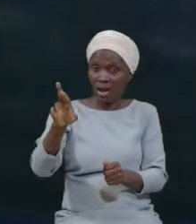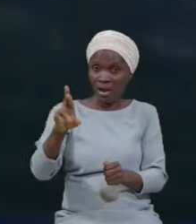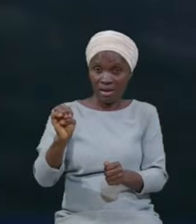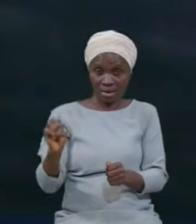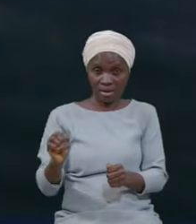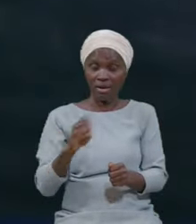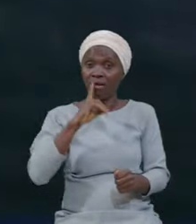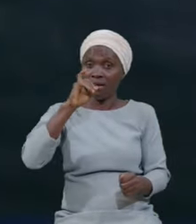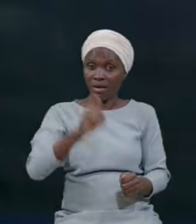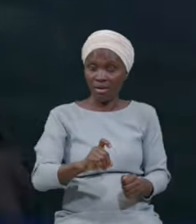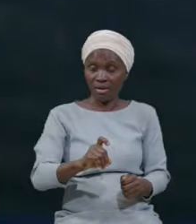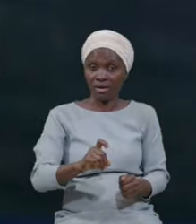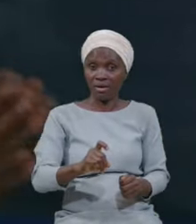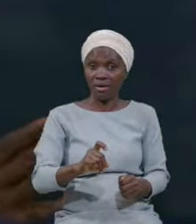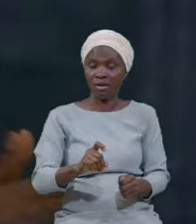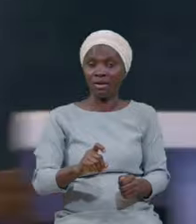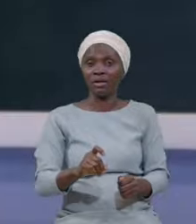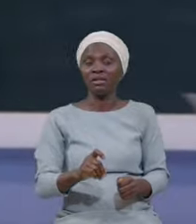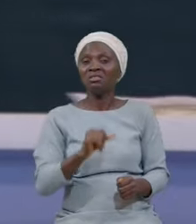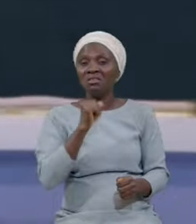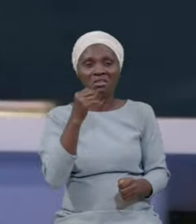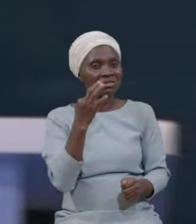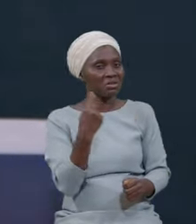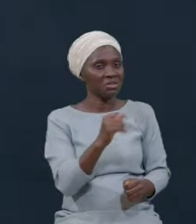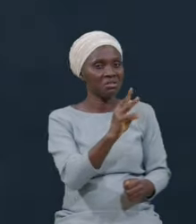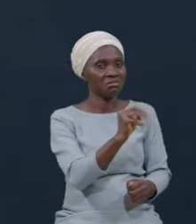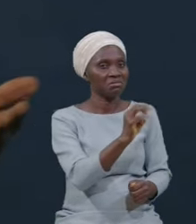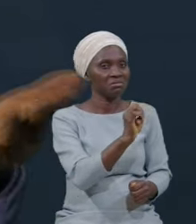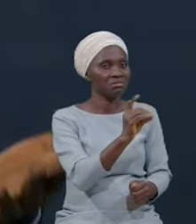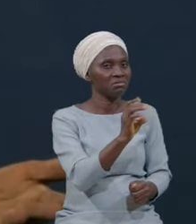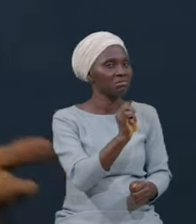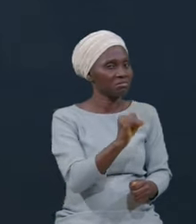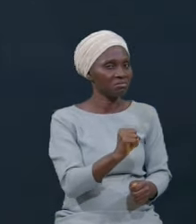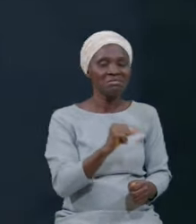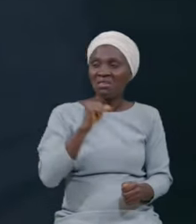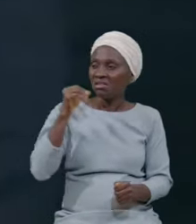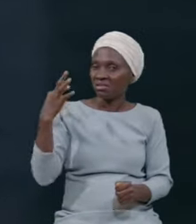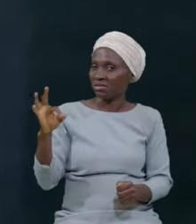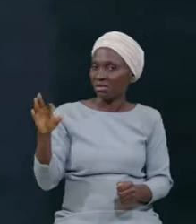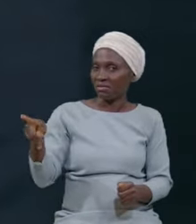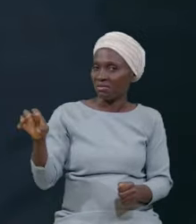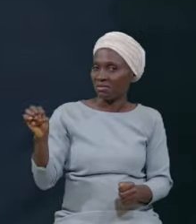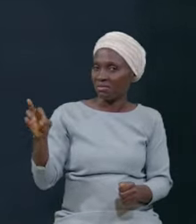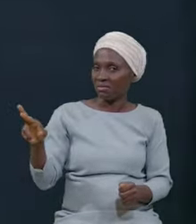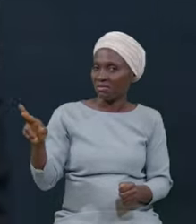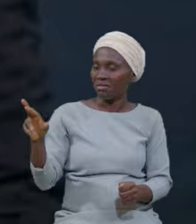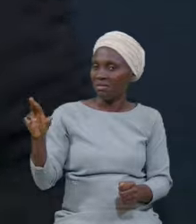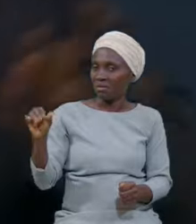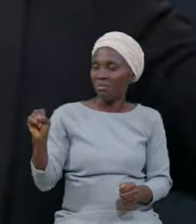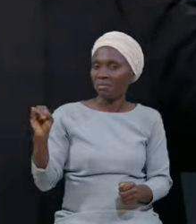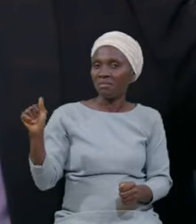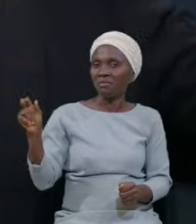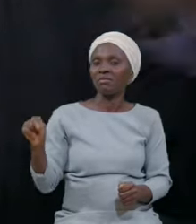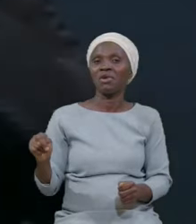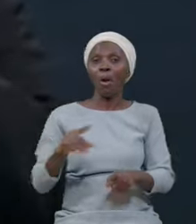the Messiah. The decree not of the Persians, but of the Prince. The decree of the Messiah and